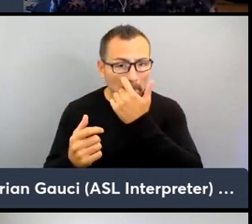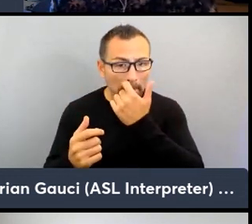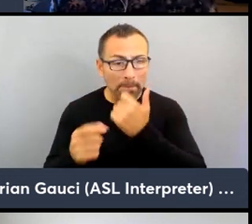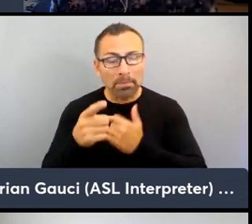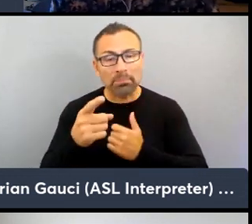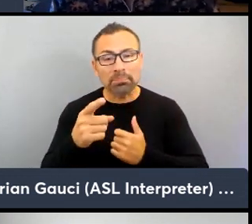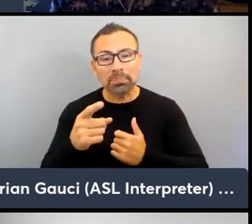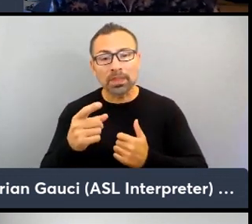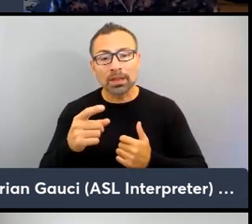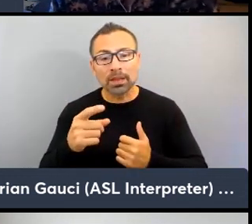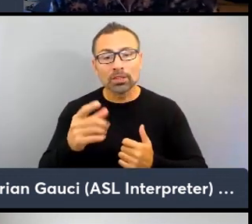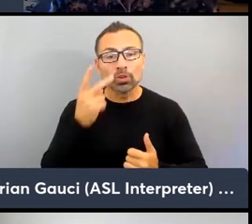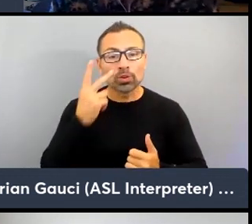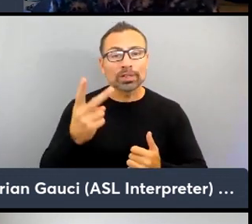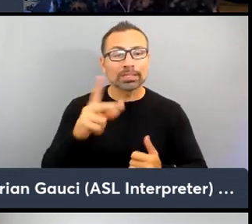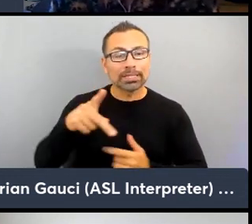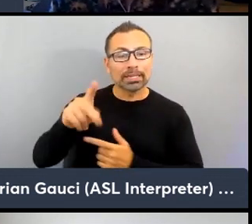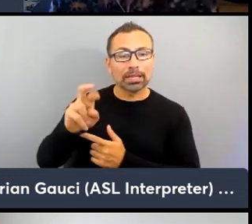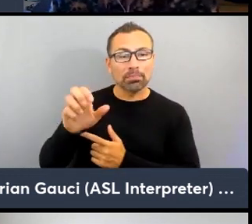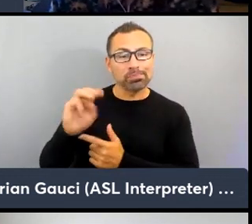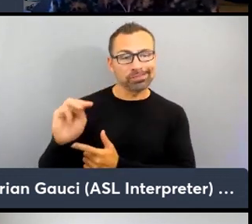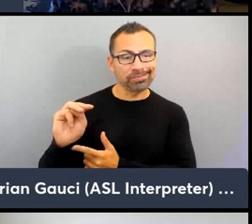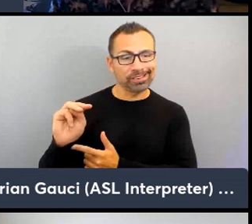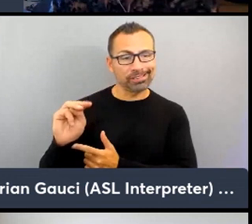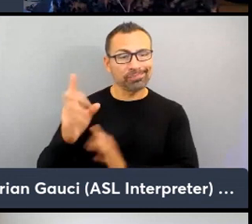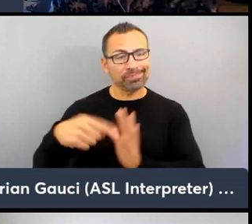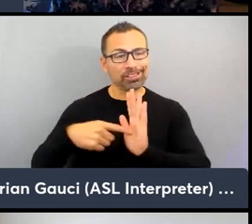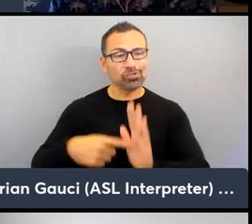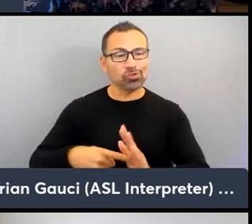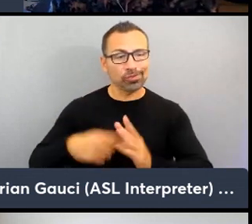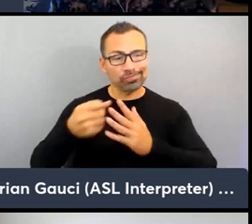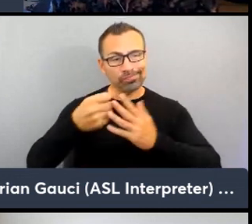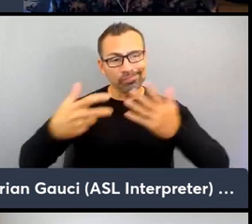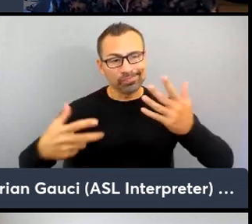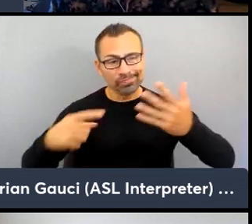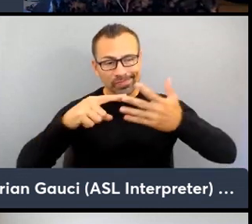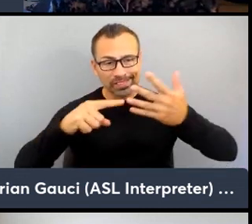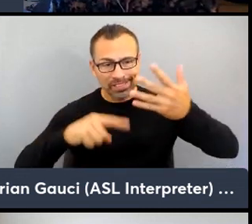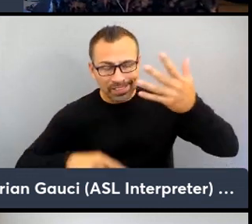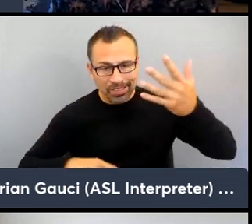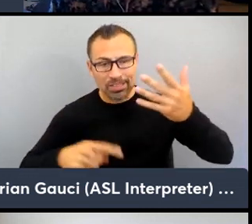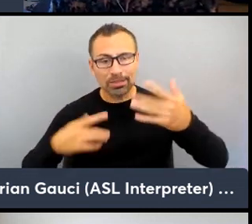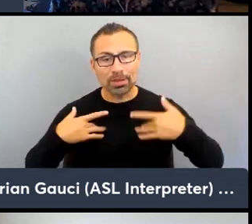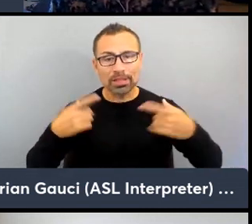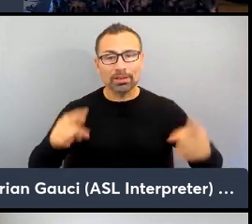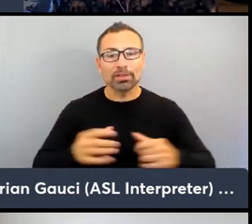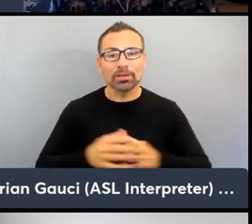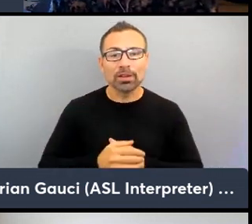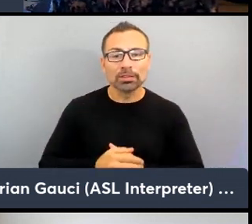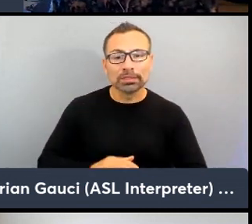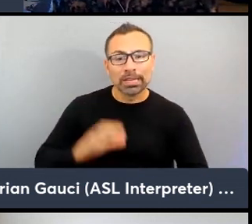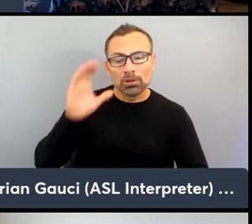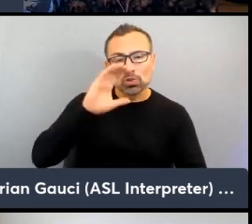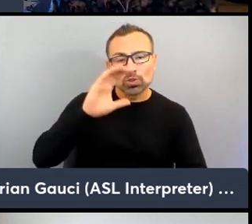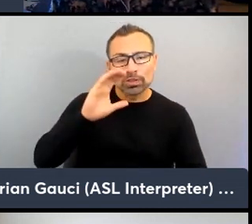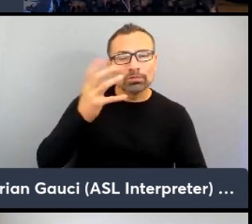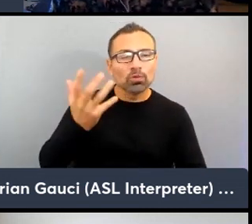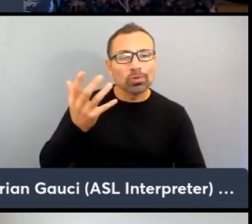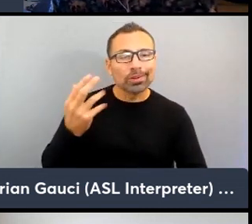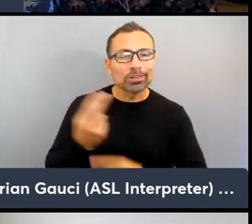the details around the DML event. I could see that there was, I was looking for users with the